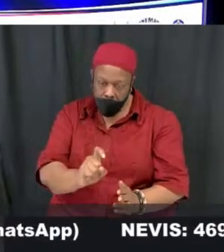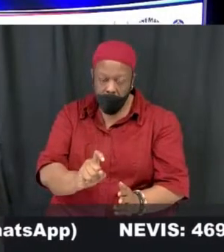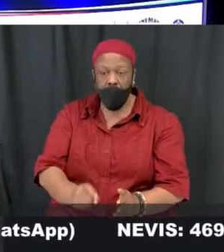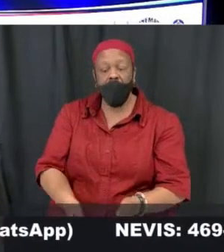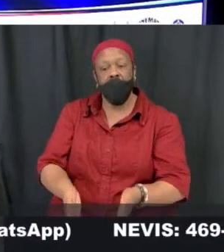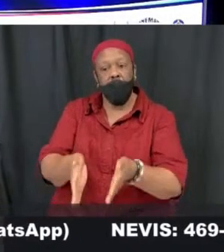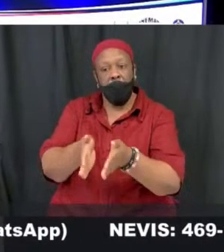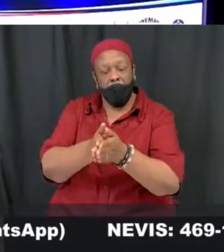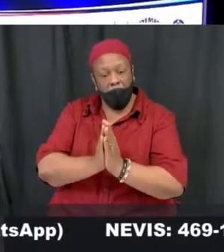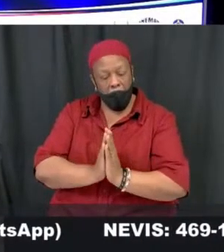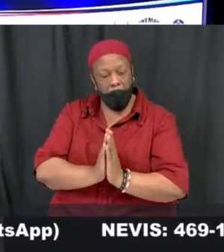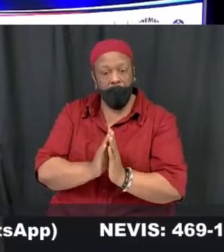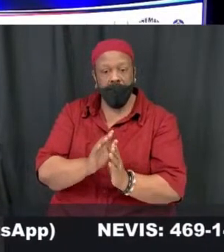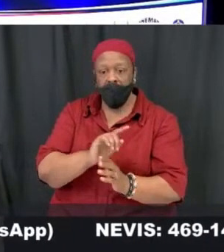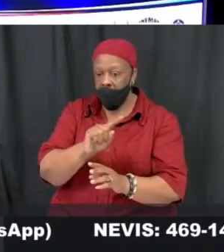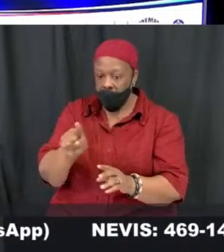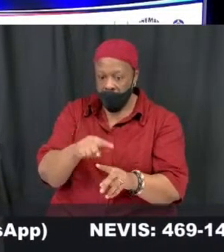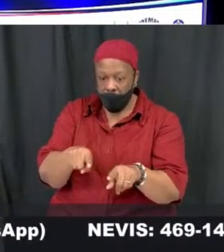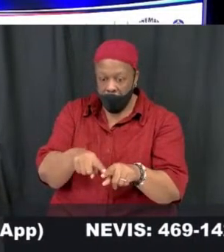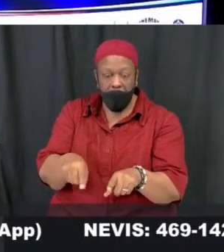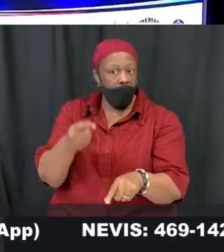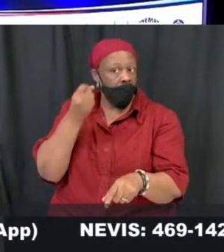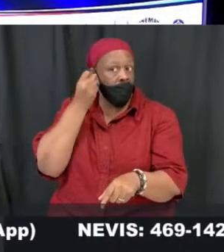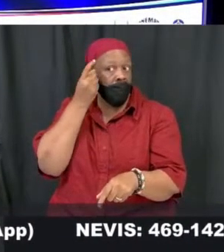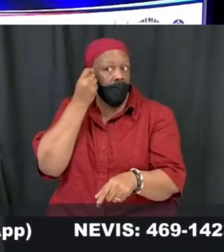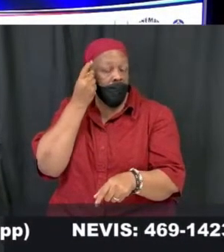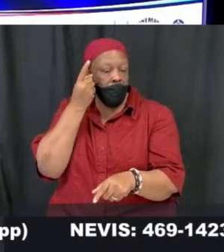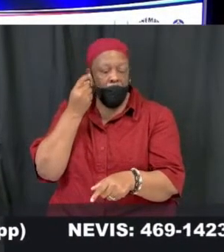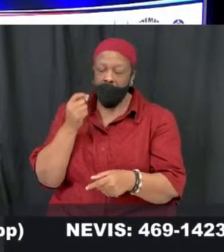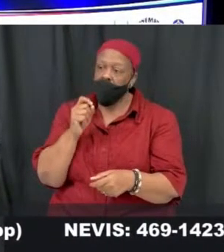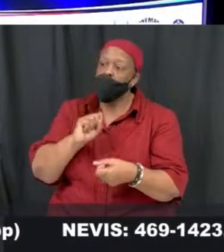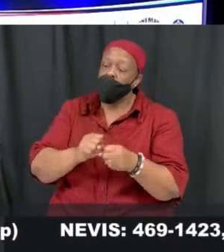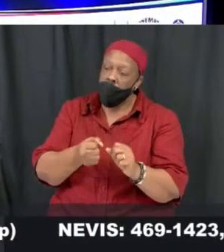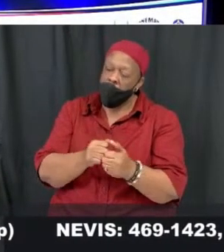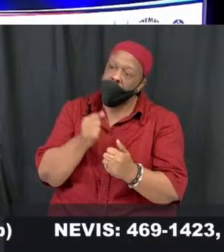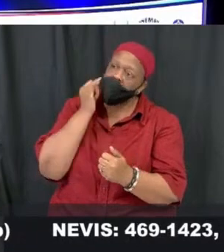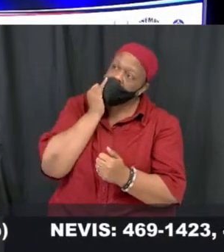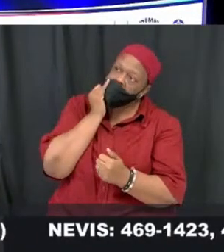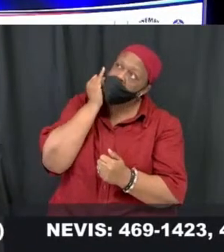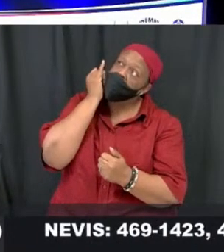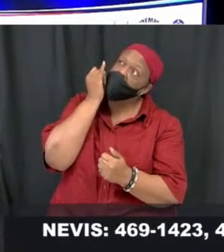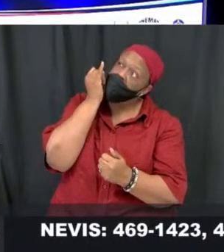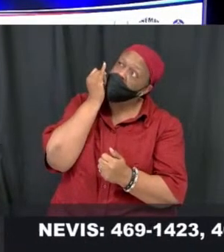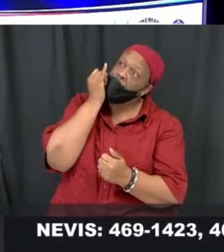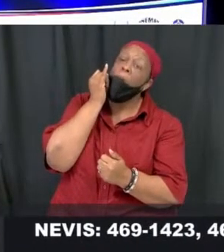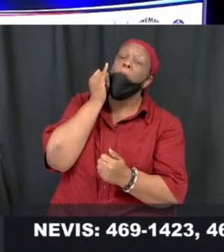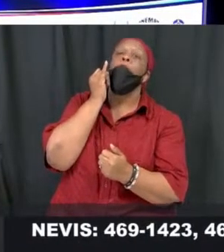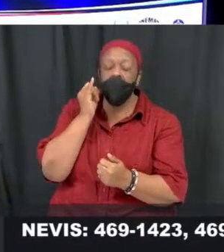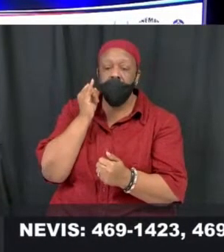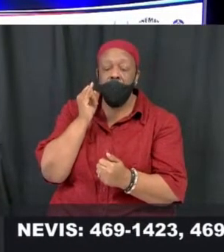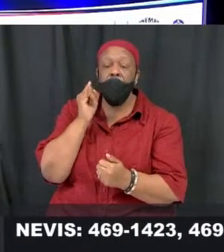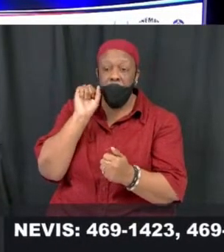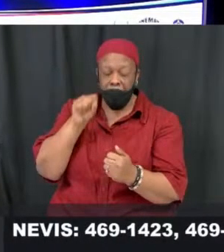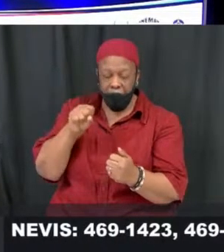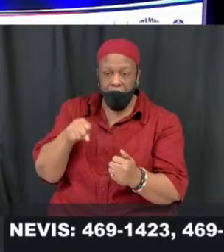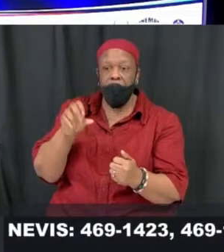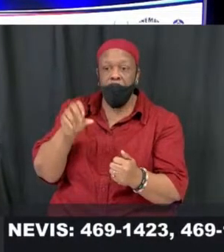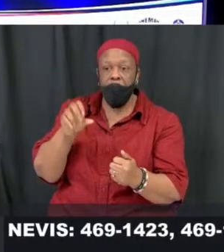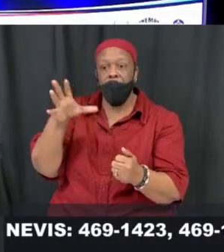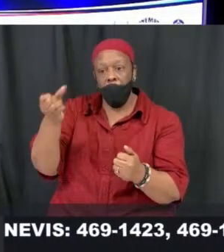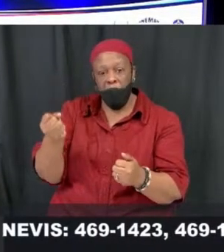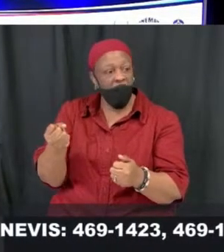seek clarity in order to make an informed decision on whether they would take the vaccine.